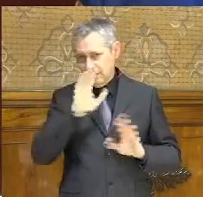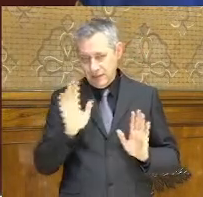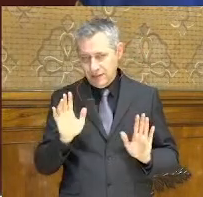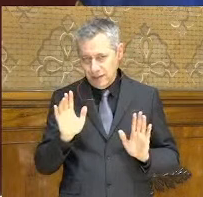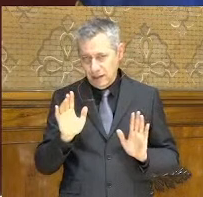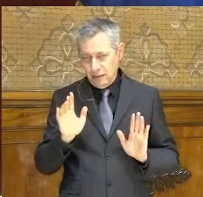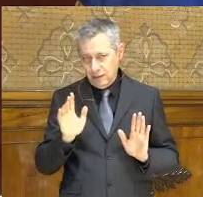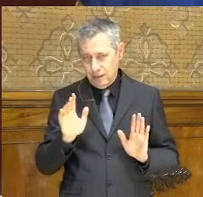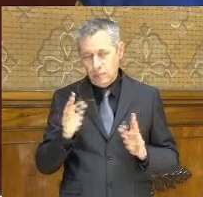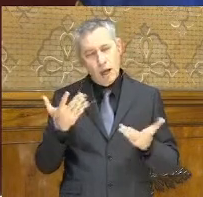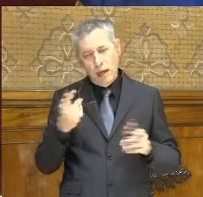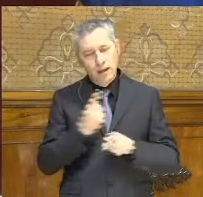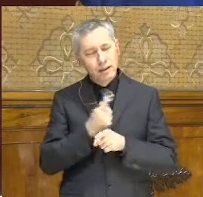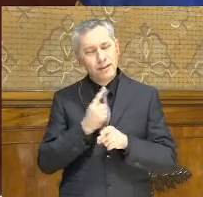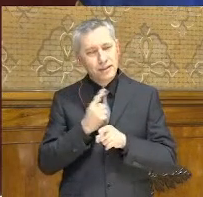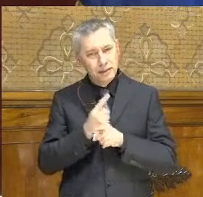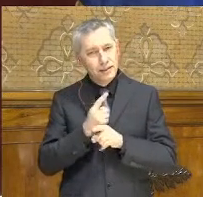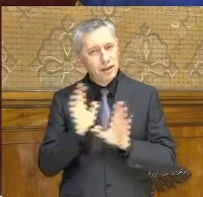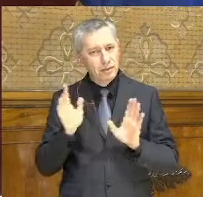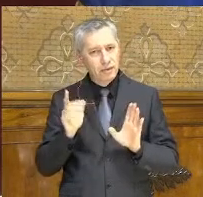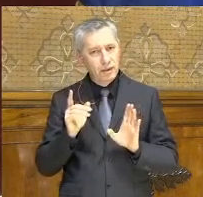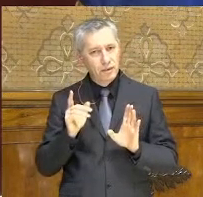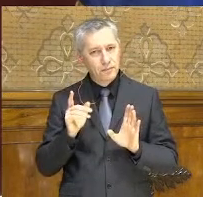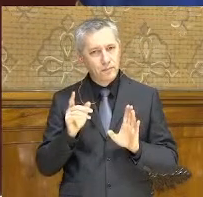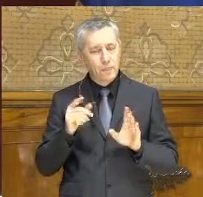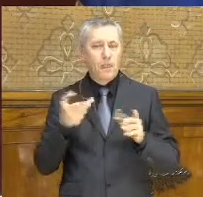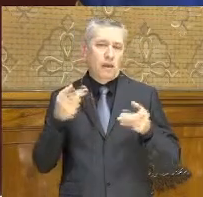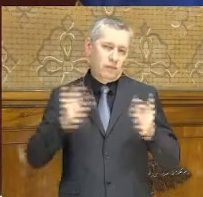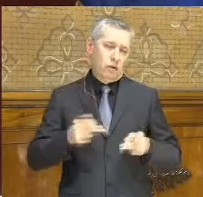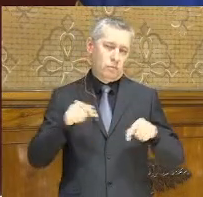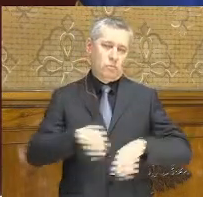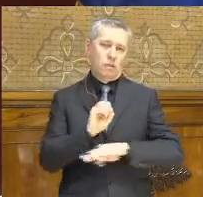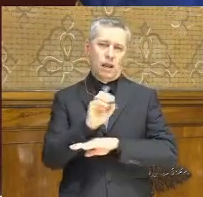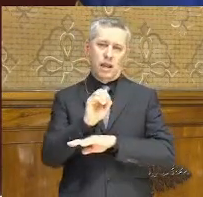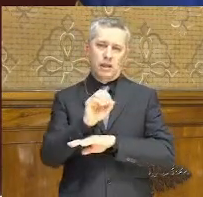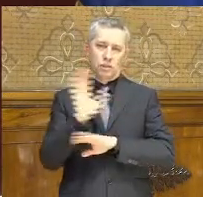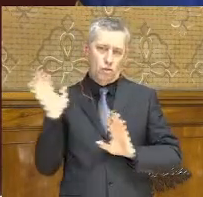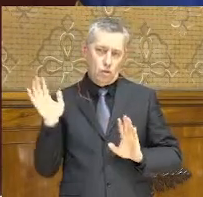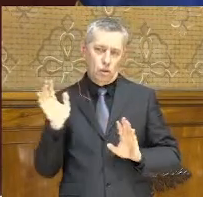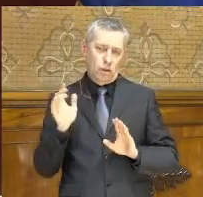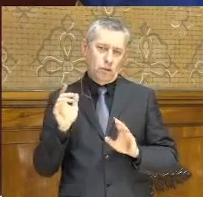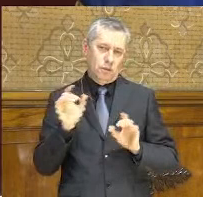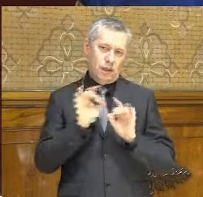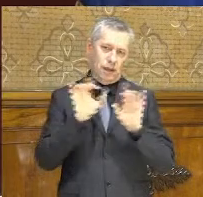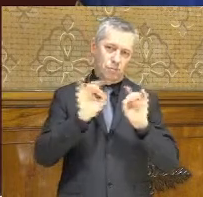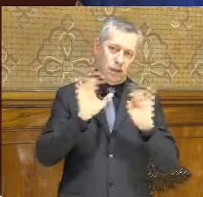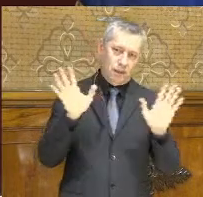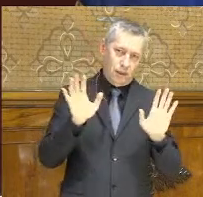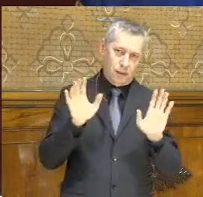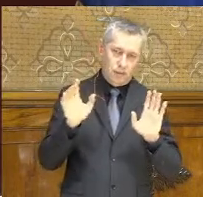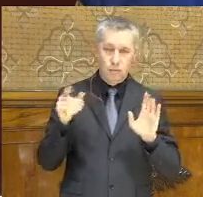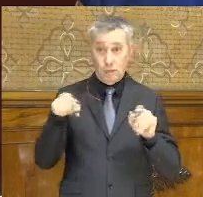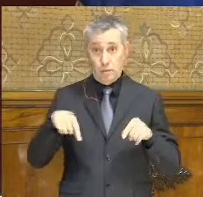however tentatively, in a freedom lecture delivered in wartime in Padua,